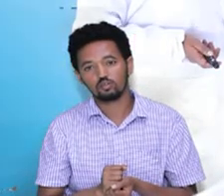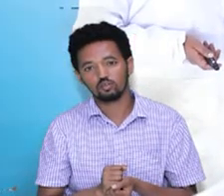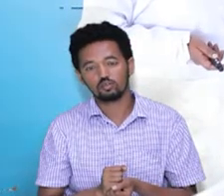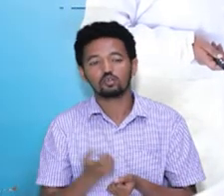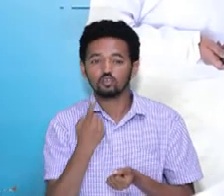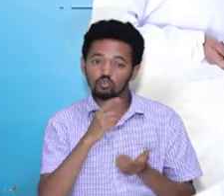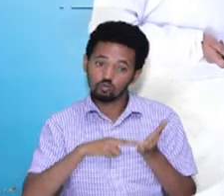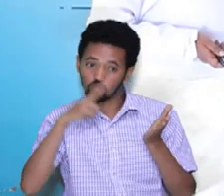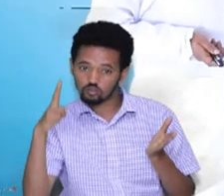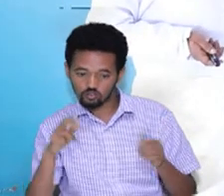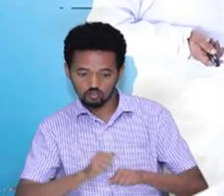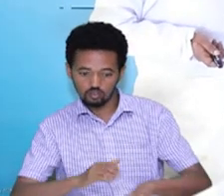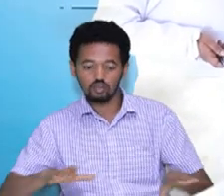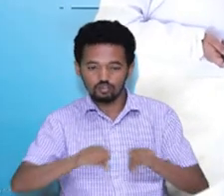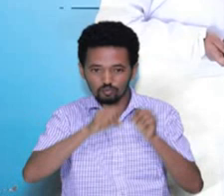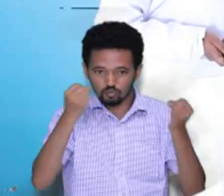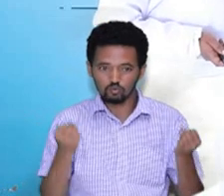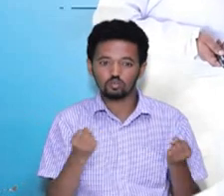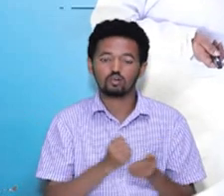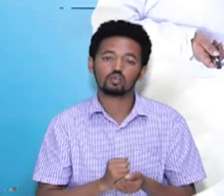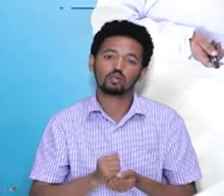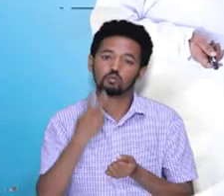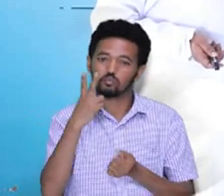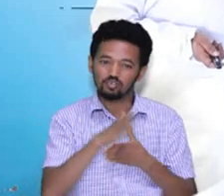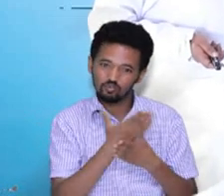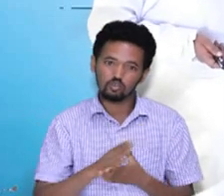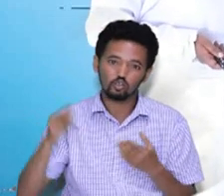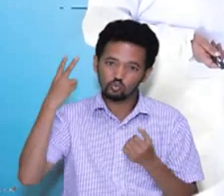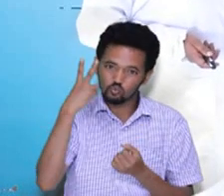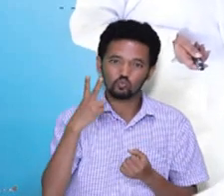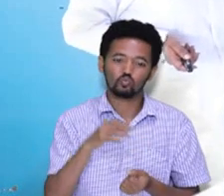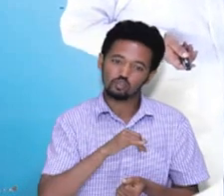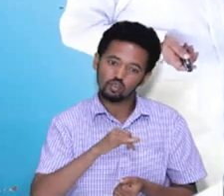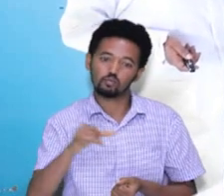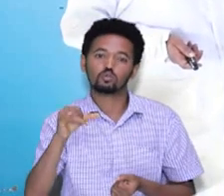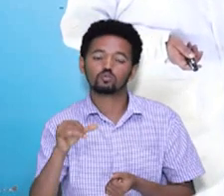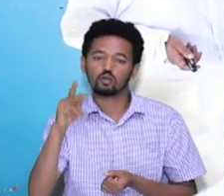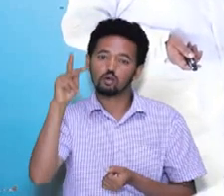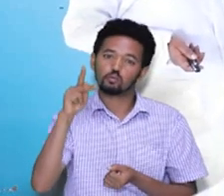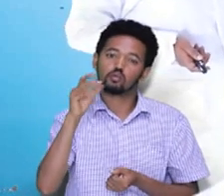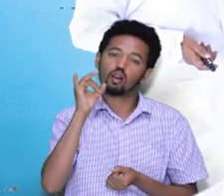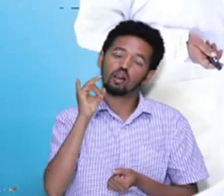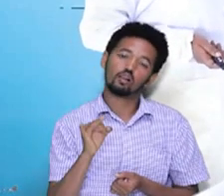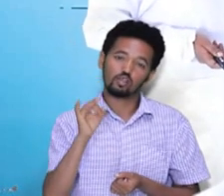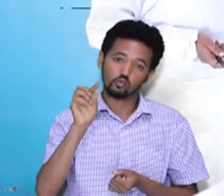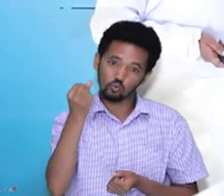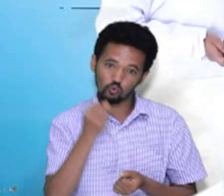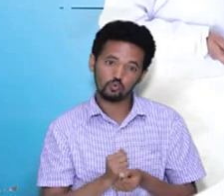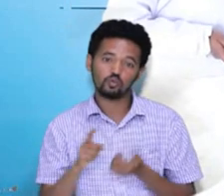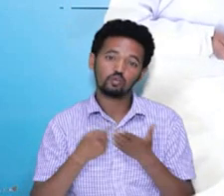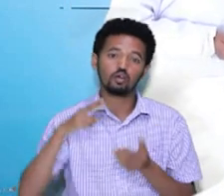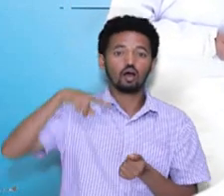The continent's landmass can be broadly divided into two types of plateau. These are